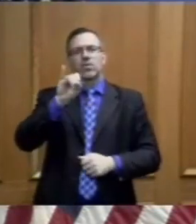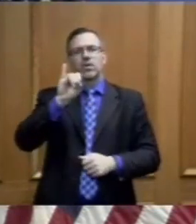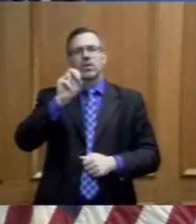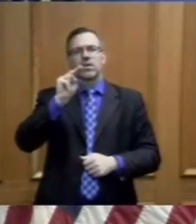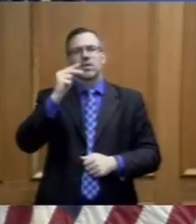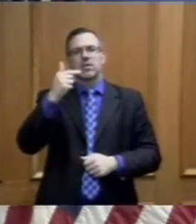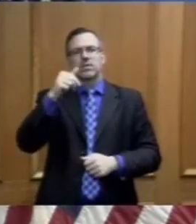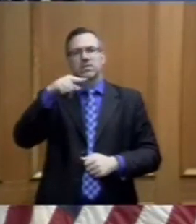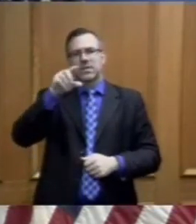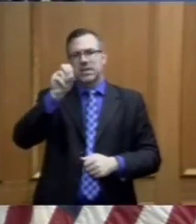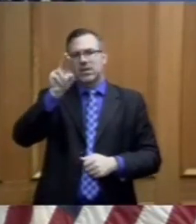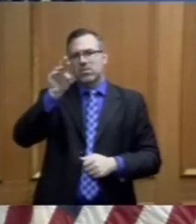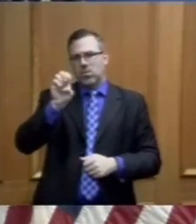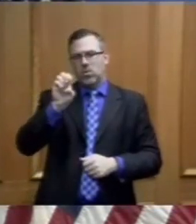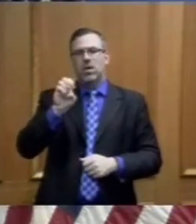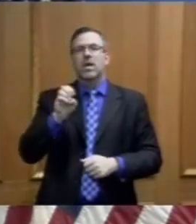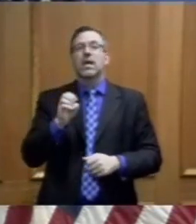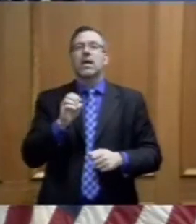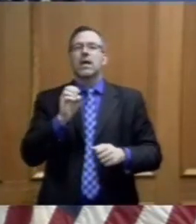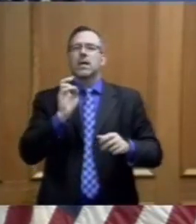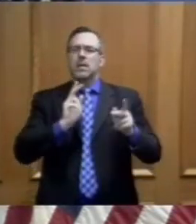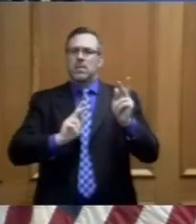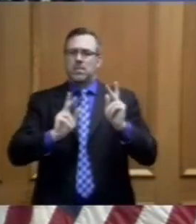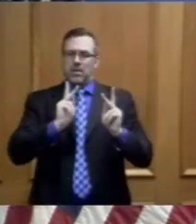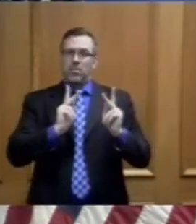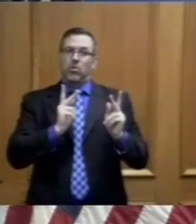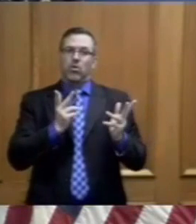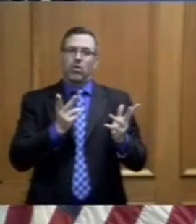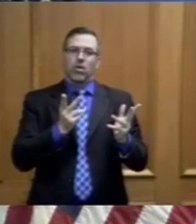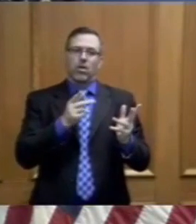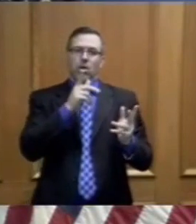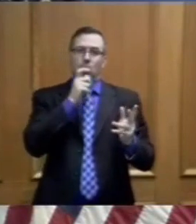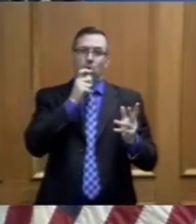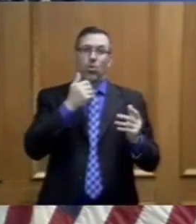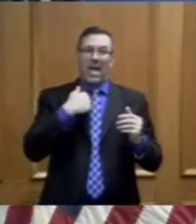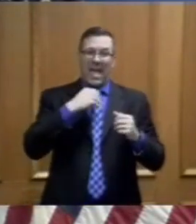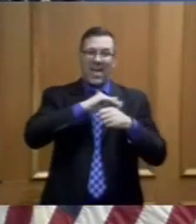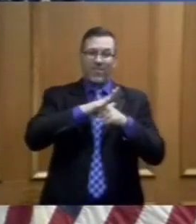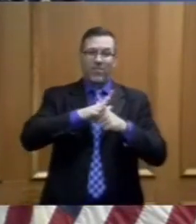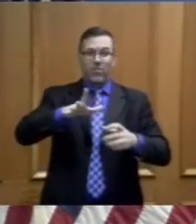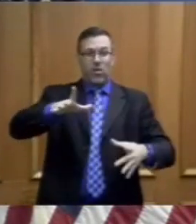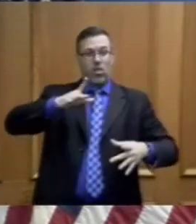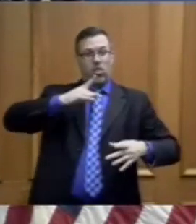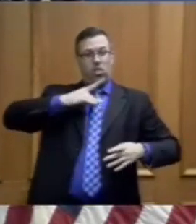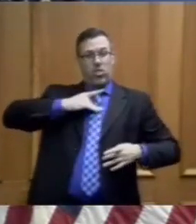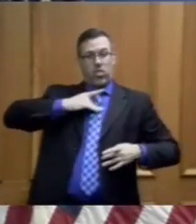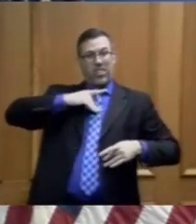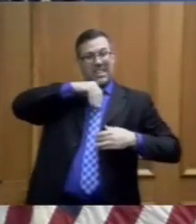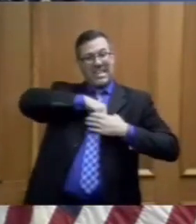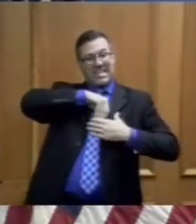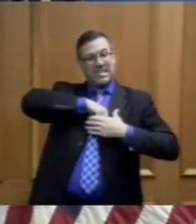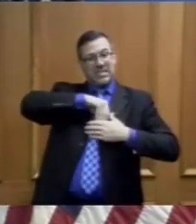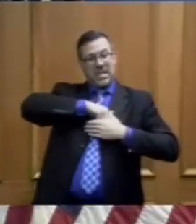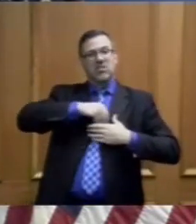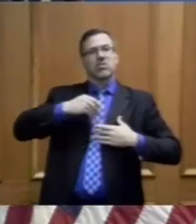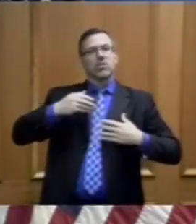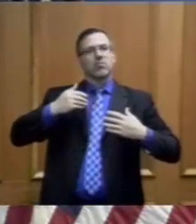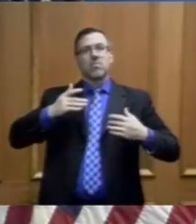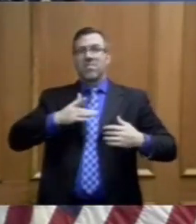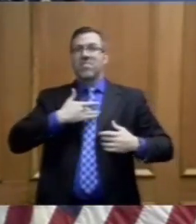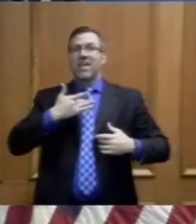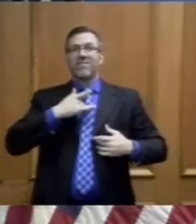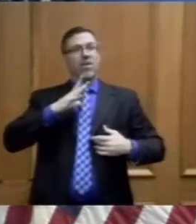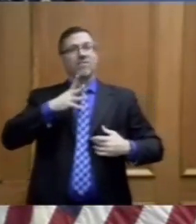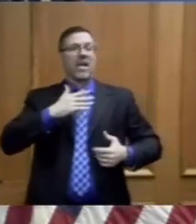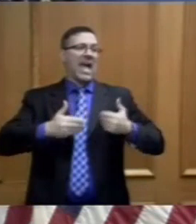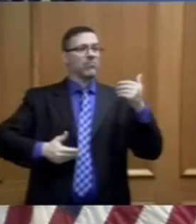of pre-symptomatic spread, which means you can pass along the infection before you actually have symptoms. Anecdotally, this